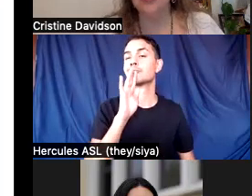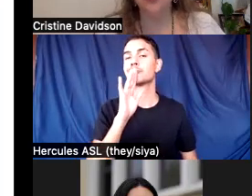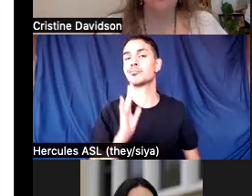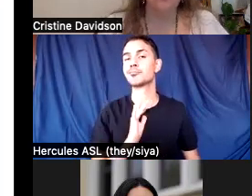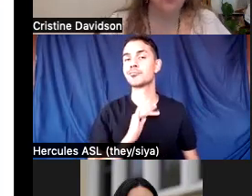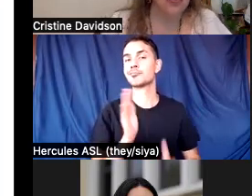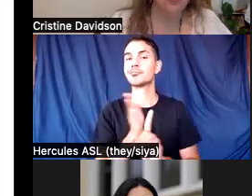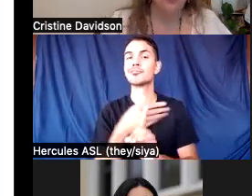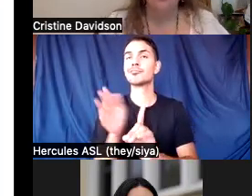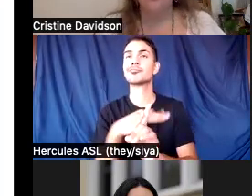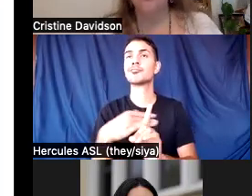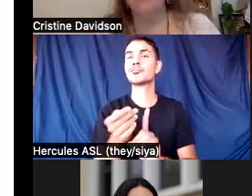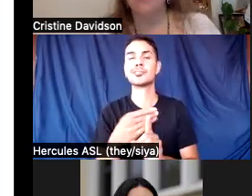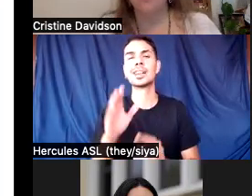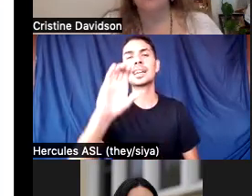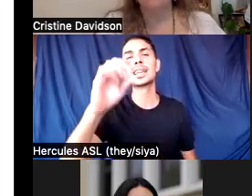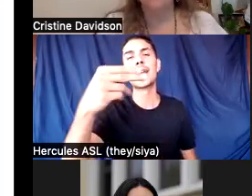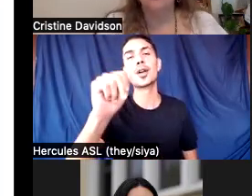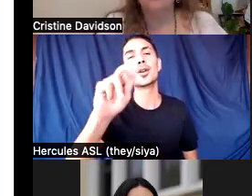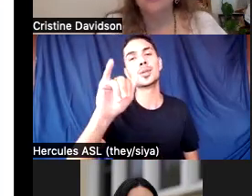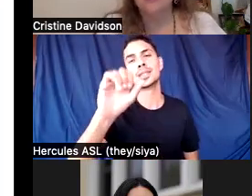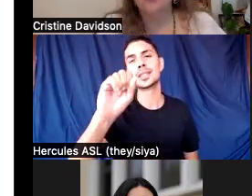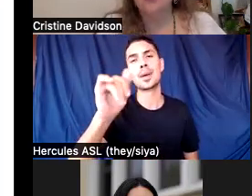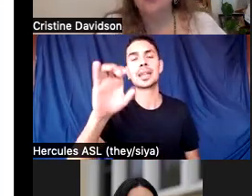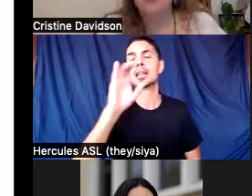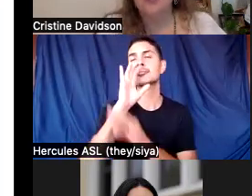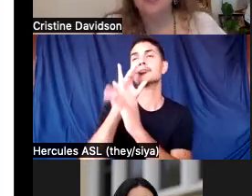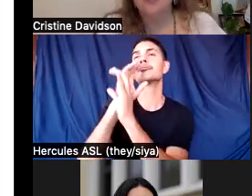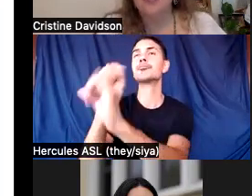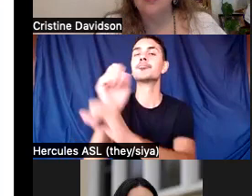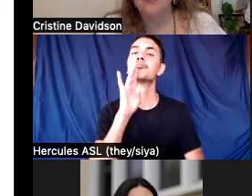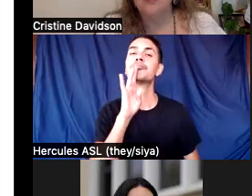or a teacher or whoever, the ones that we listed.